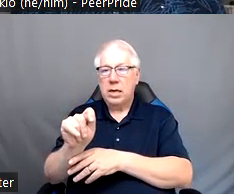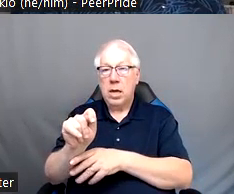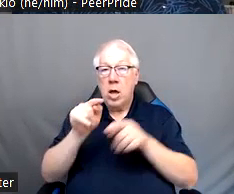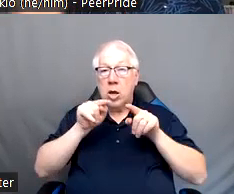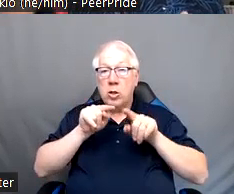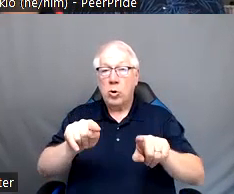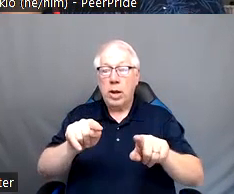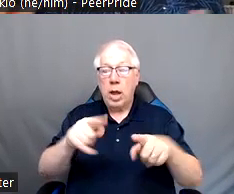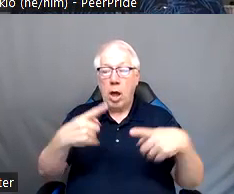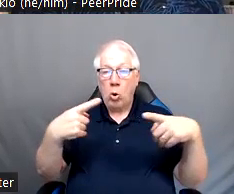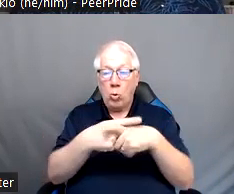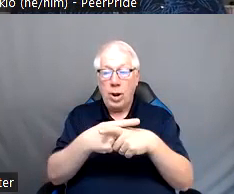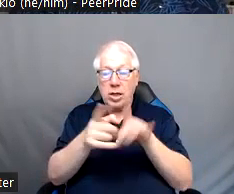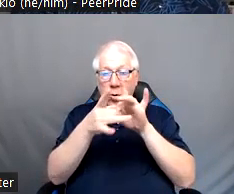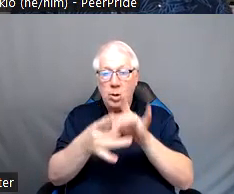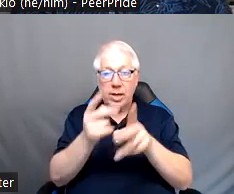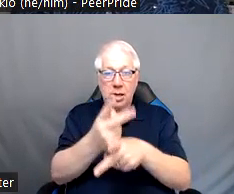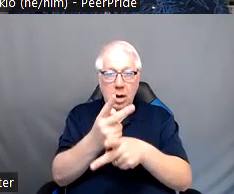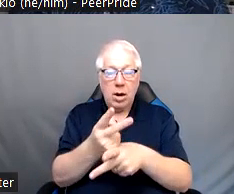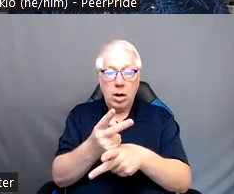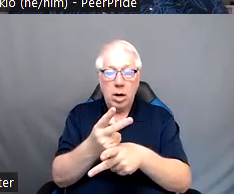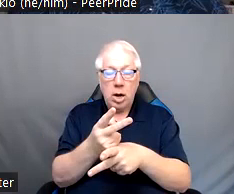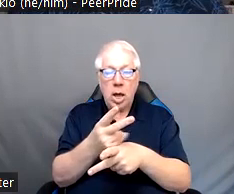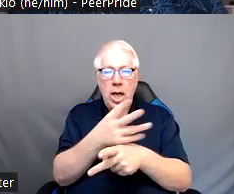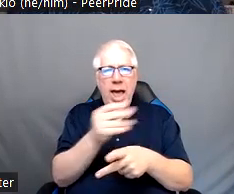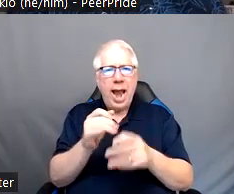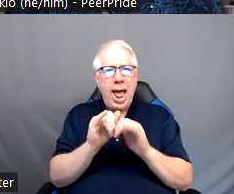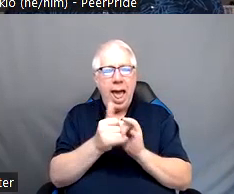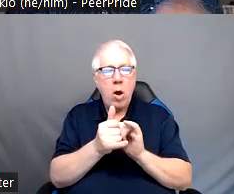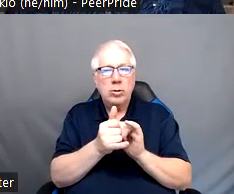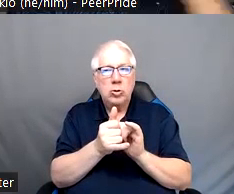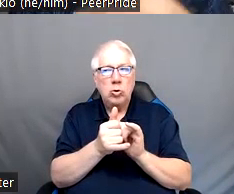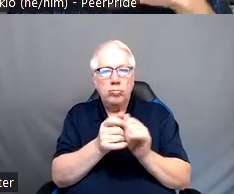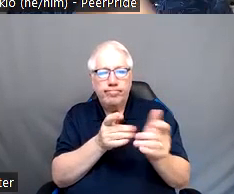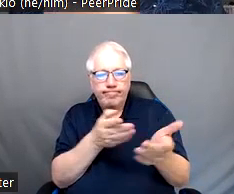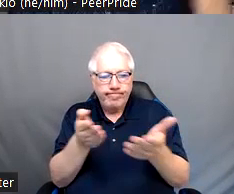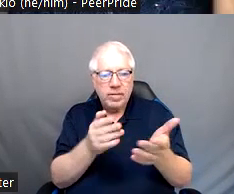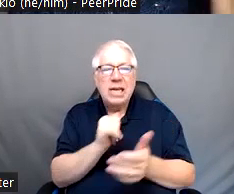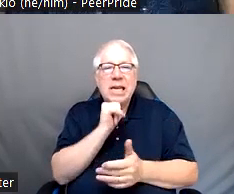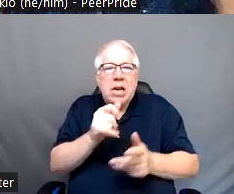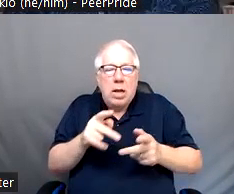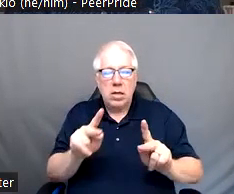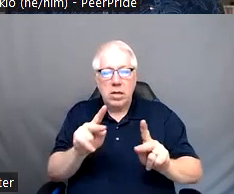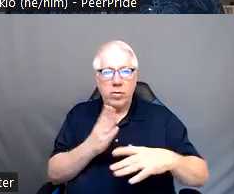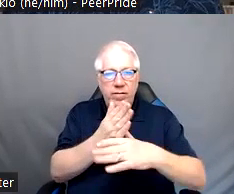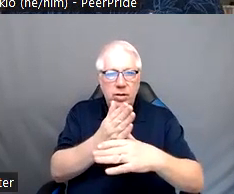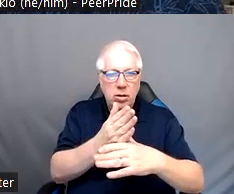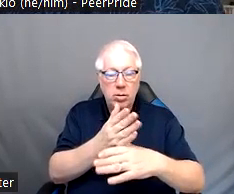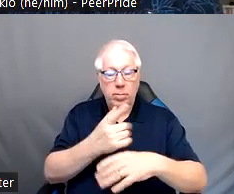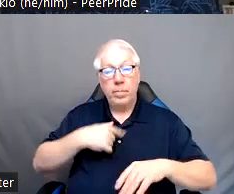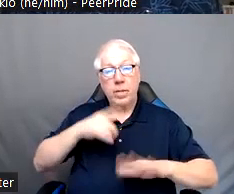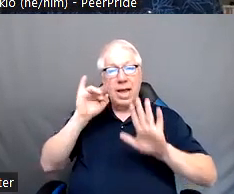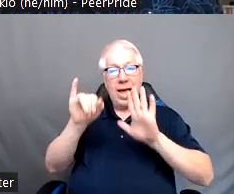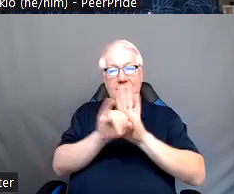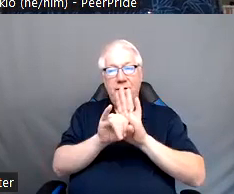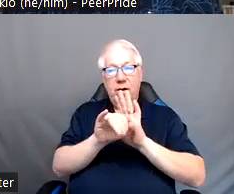and navigating ways to avoid non-consensual interventions. So I identify as a